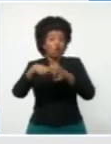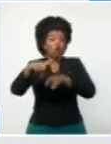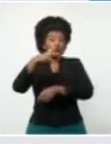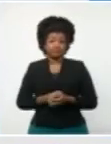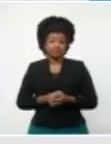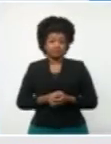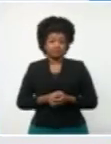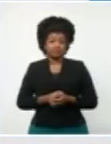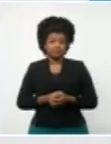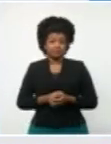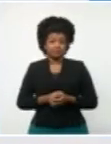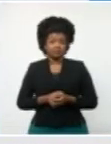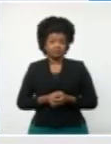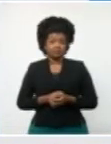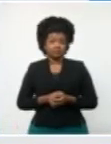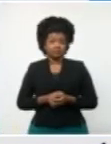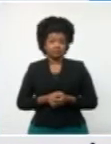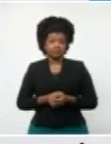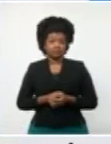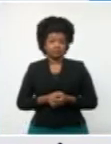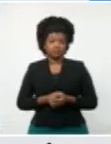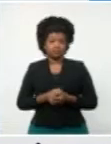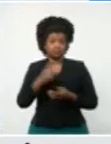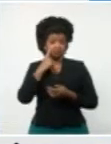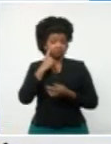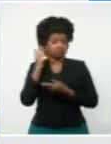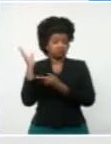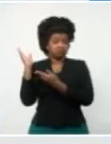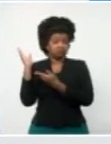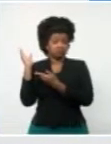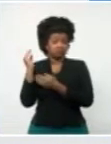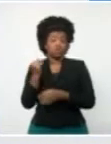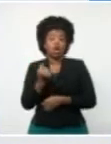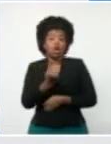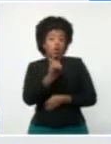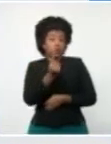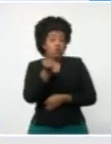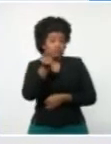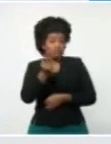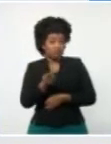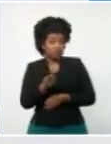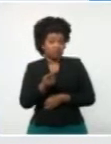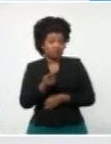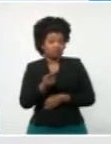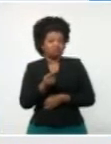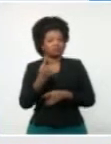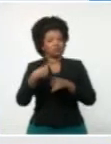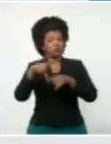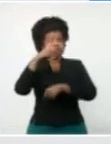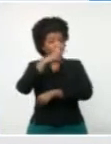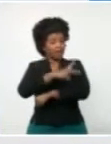from Villa Clara, from the Villa Clara municipality.